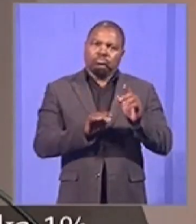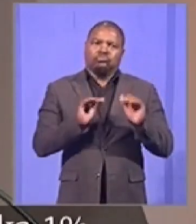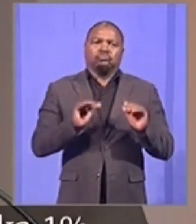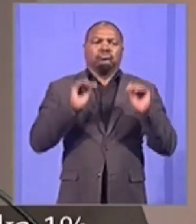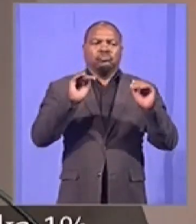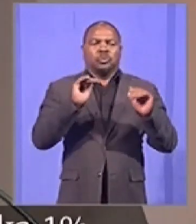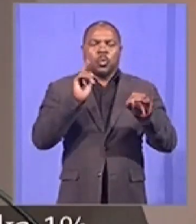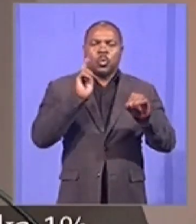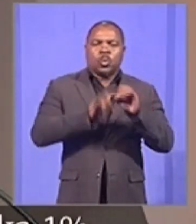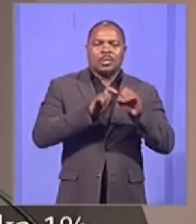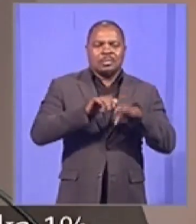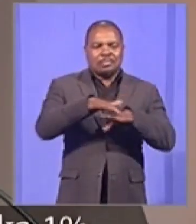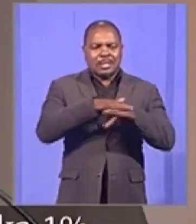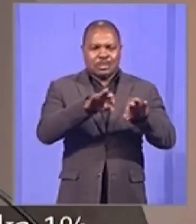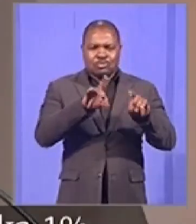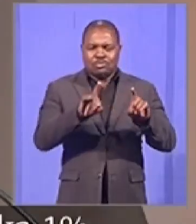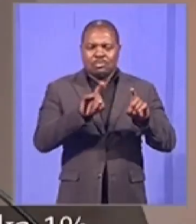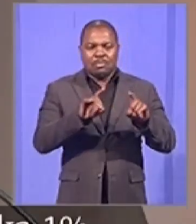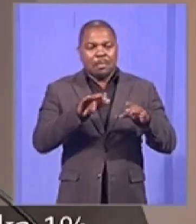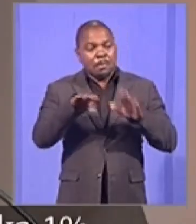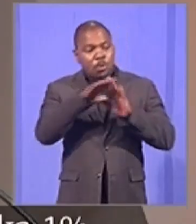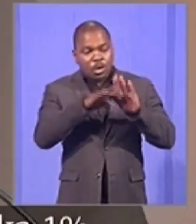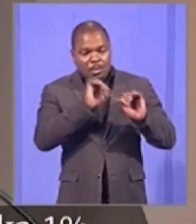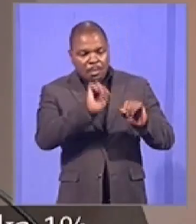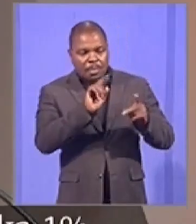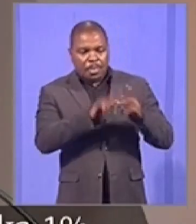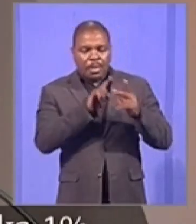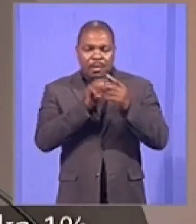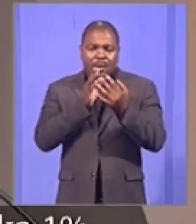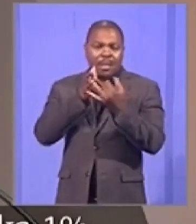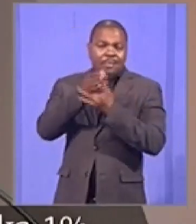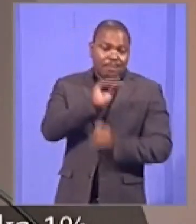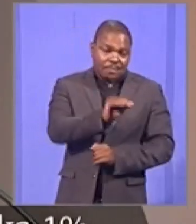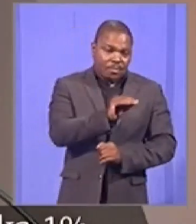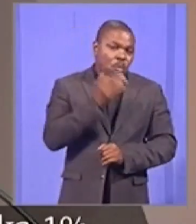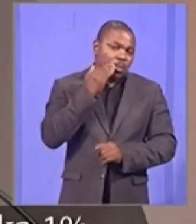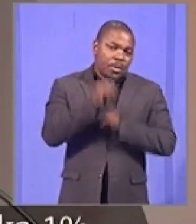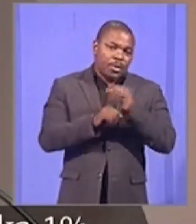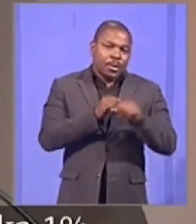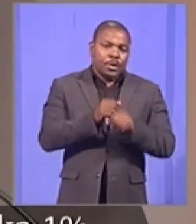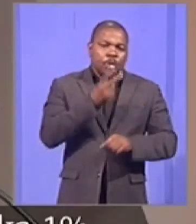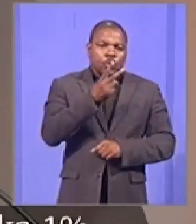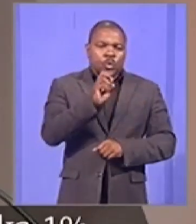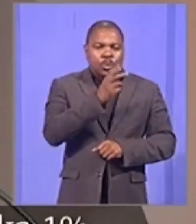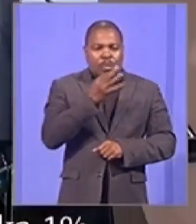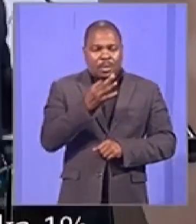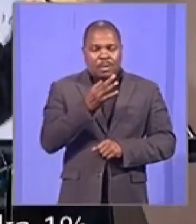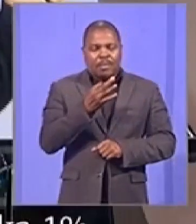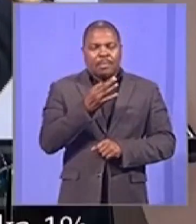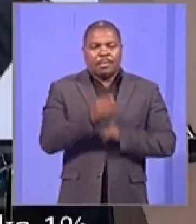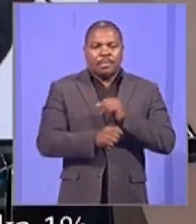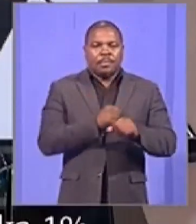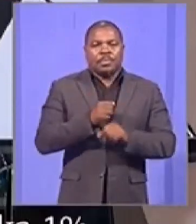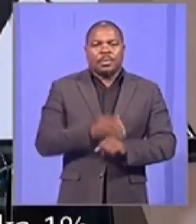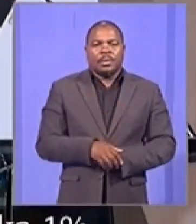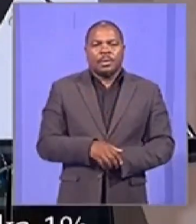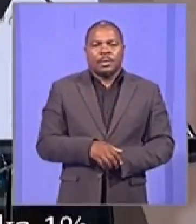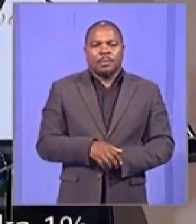quality basic education through its programs and interventions in the 2023 academic year. We've